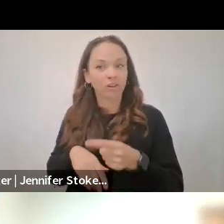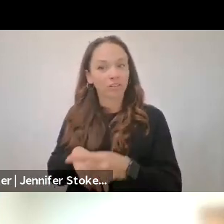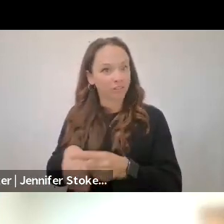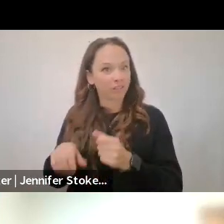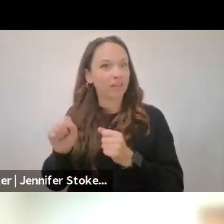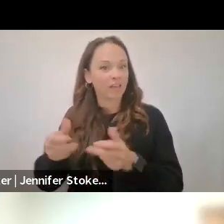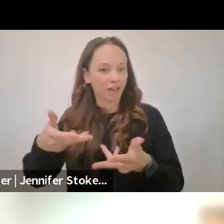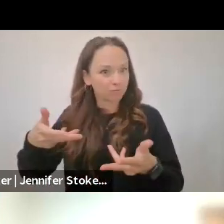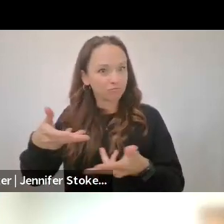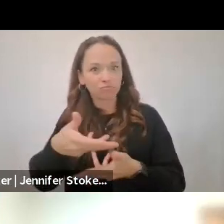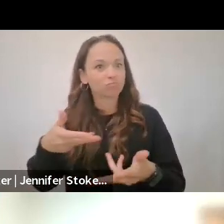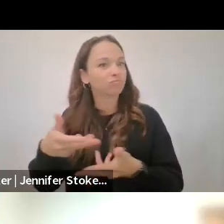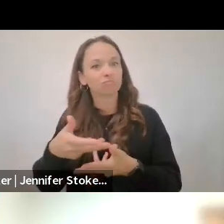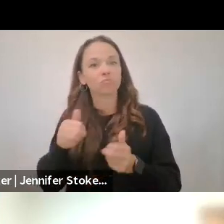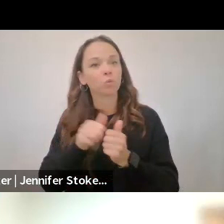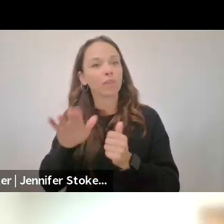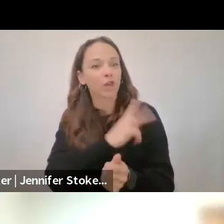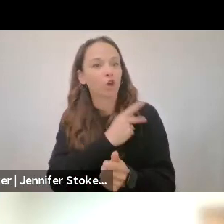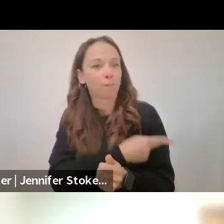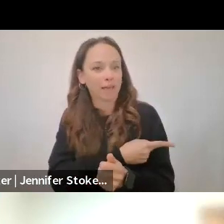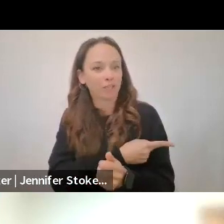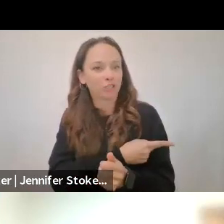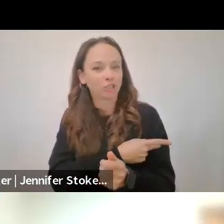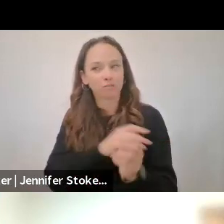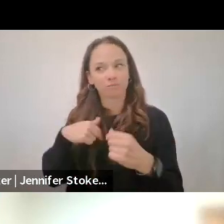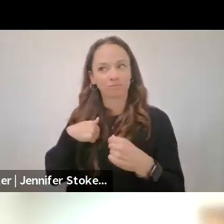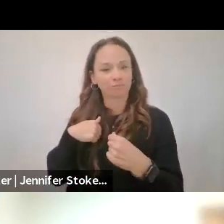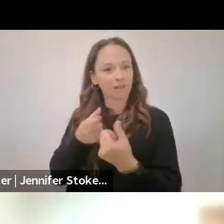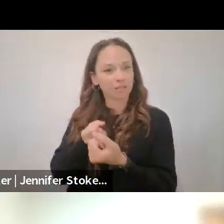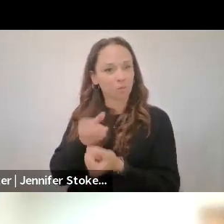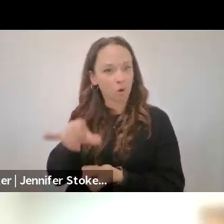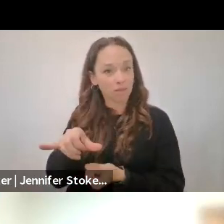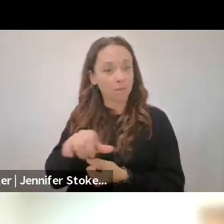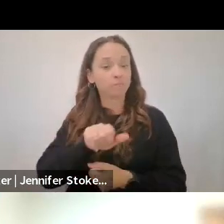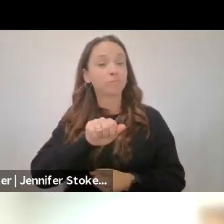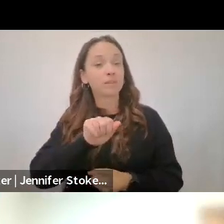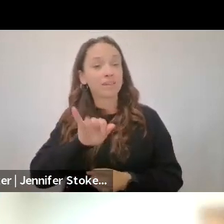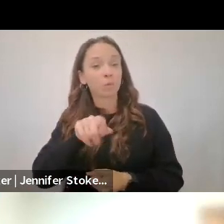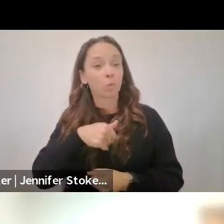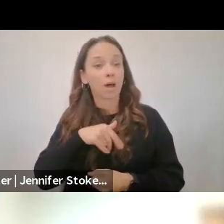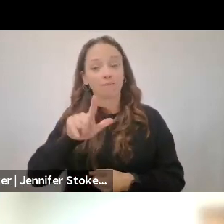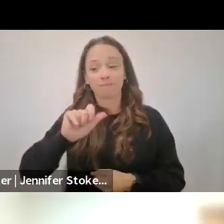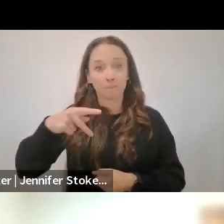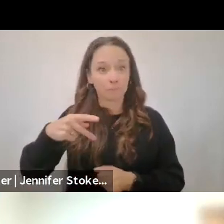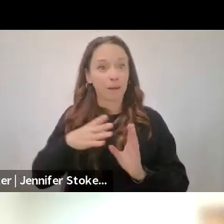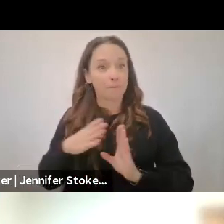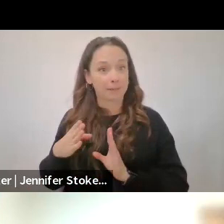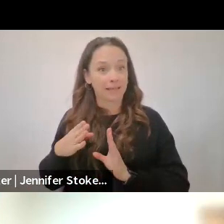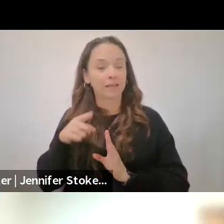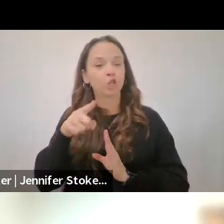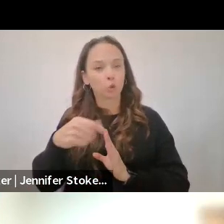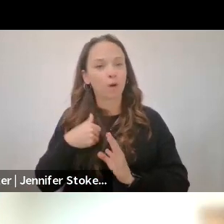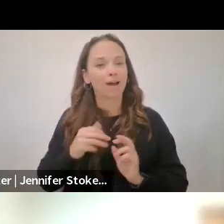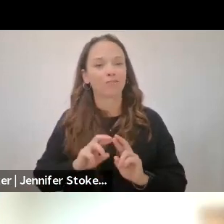meaningfully communicate with their patients. And so by having a plan, you are creating an infrastructure